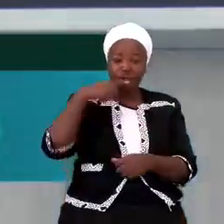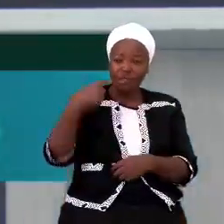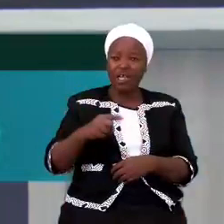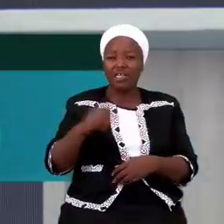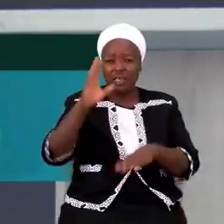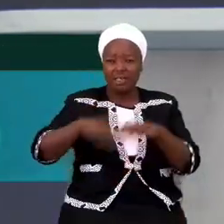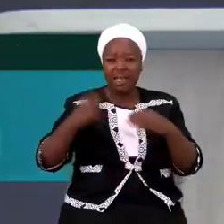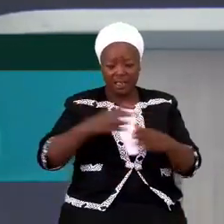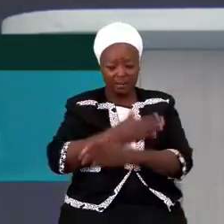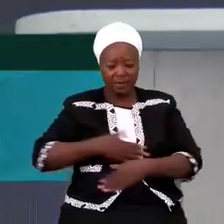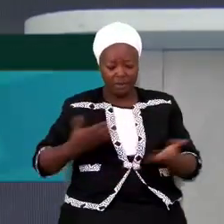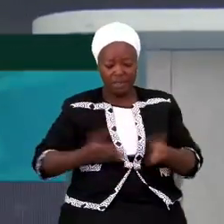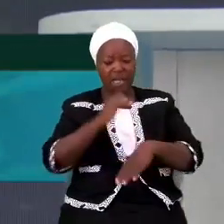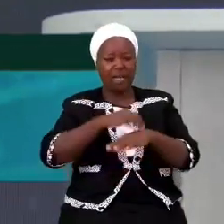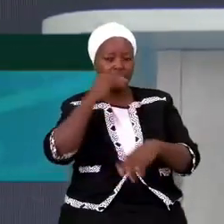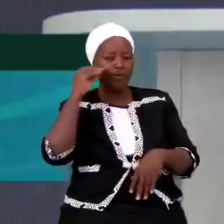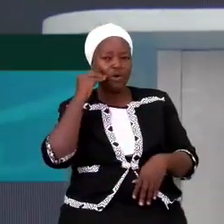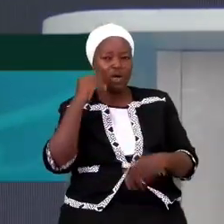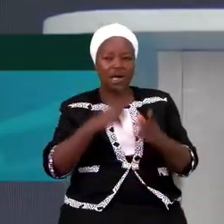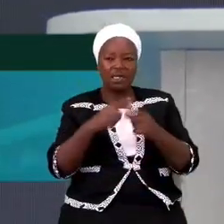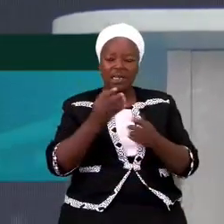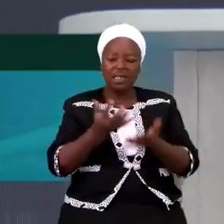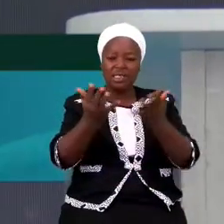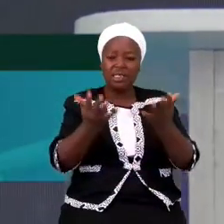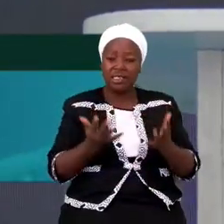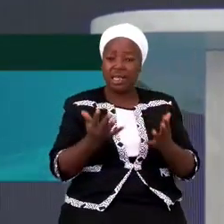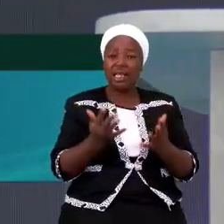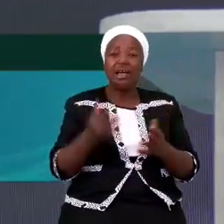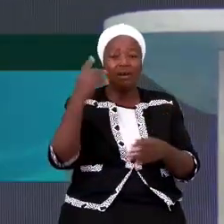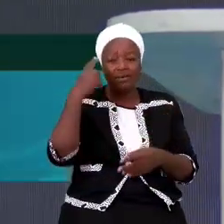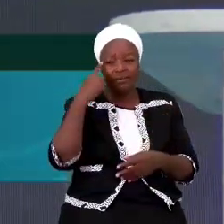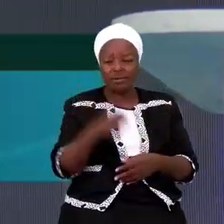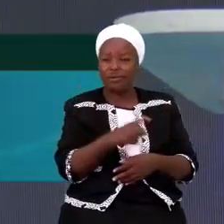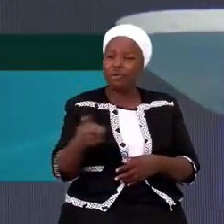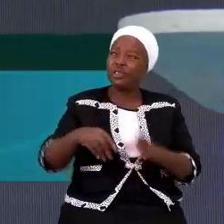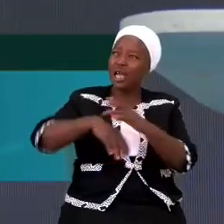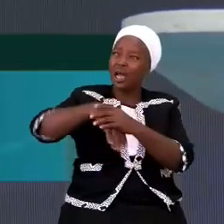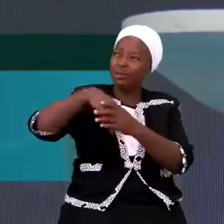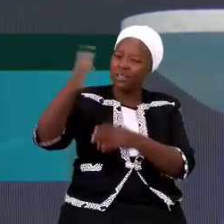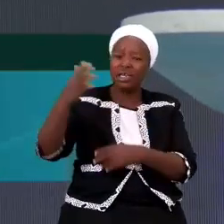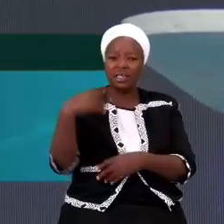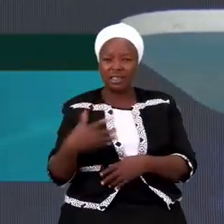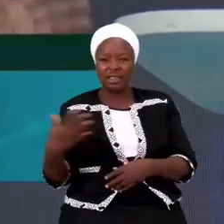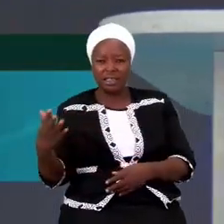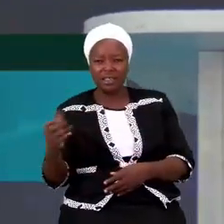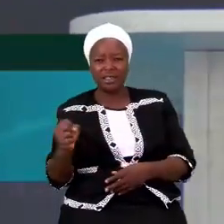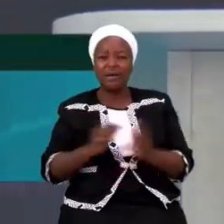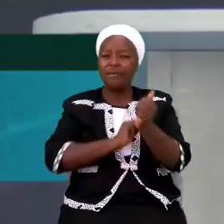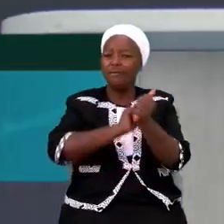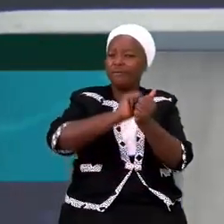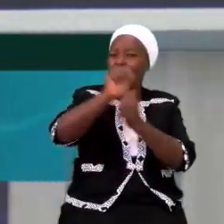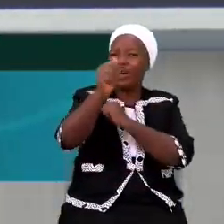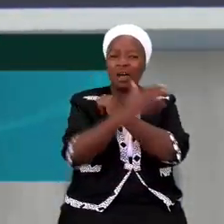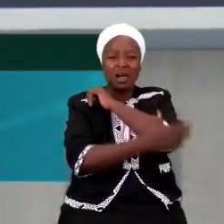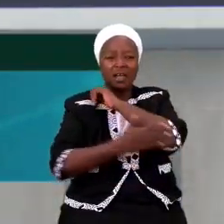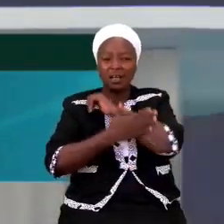outside things, far country, pulled him, and he said, Father, give me my